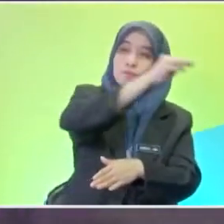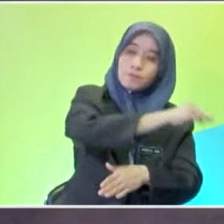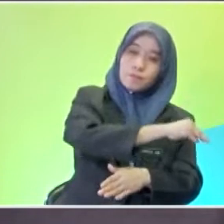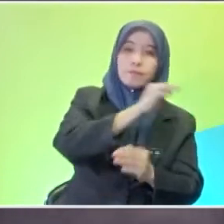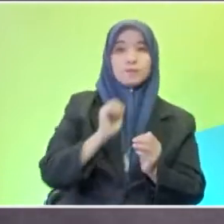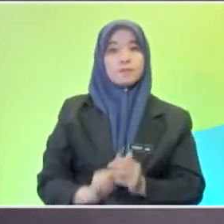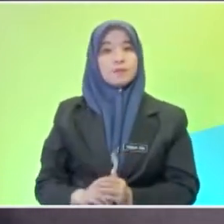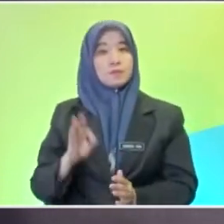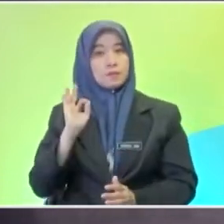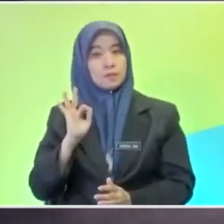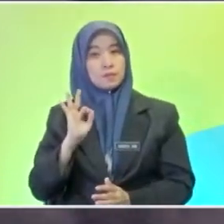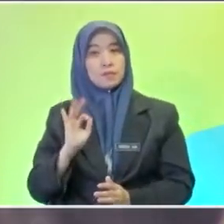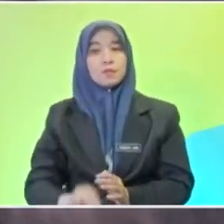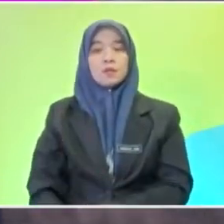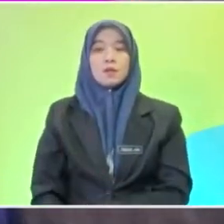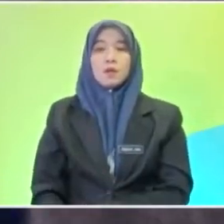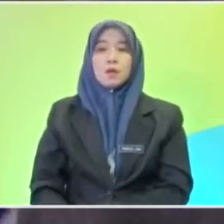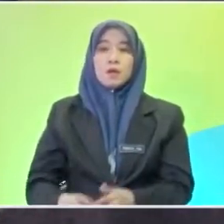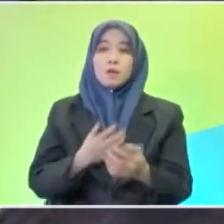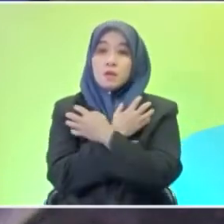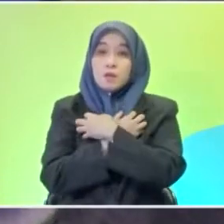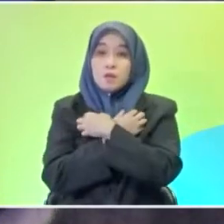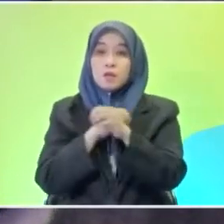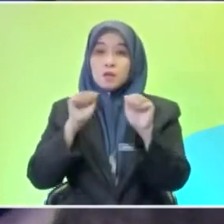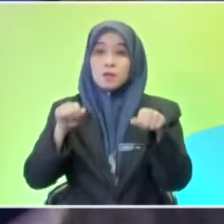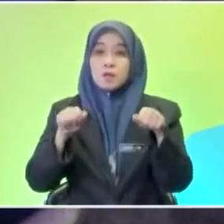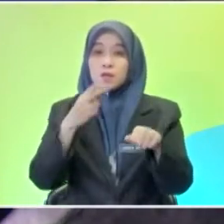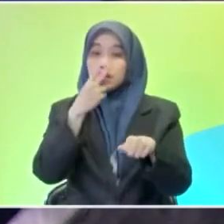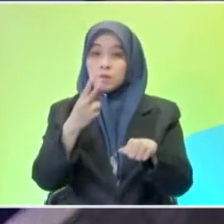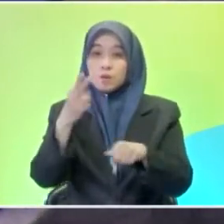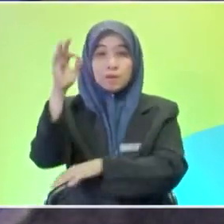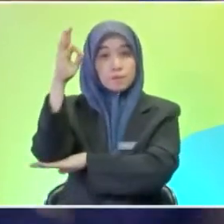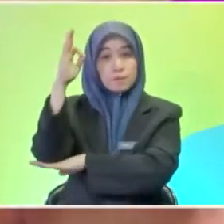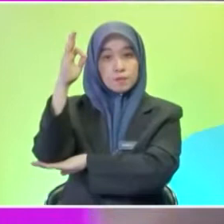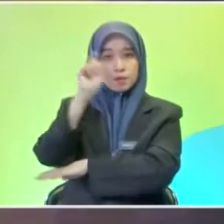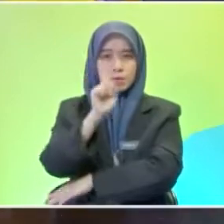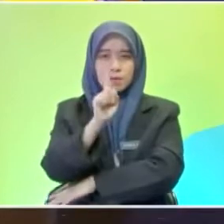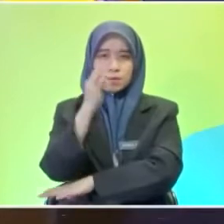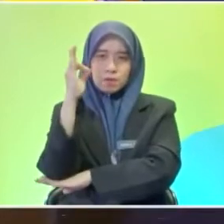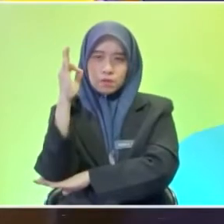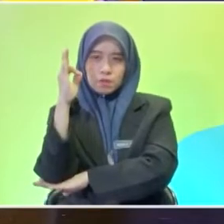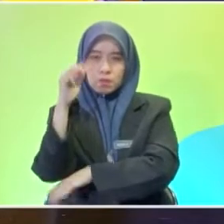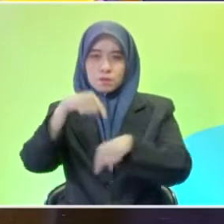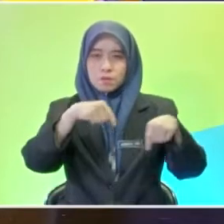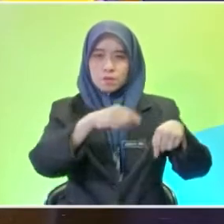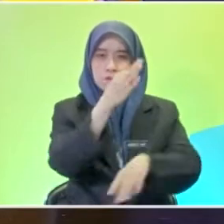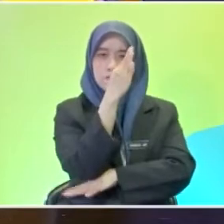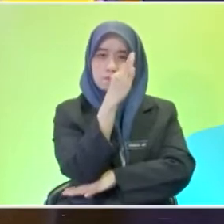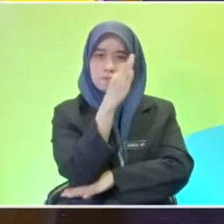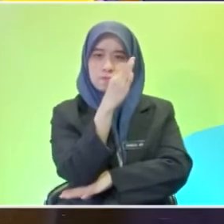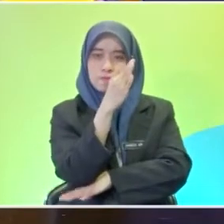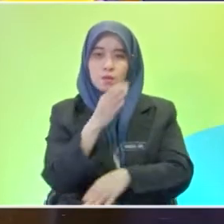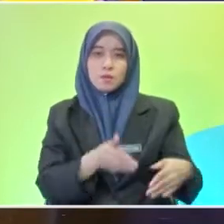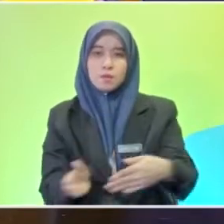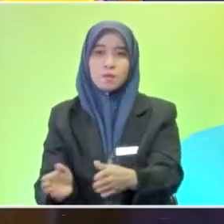Okay. And the bear only see the forest. Where's the forest? This is the forest, yes, teacher. Yes, the river. This